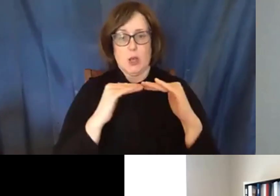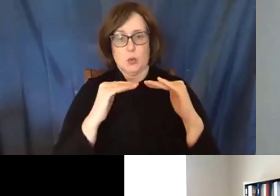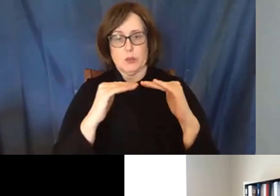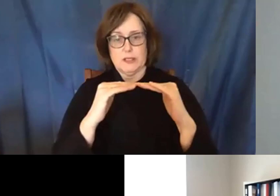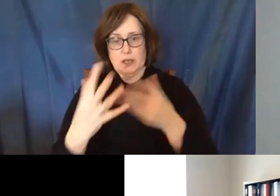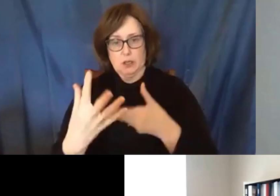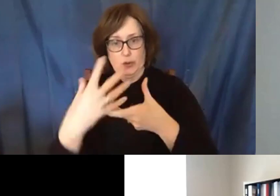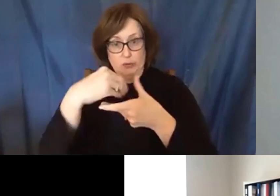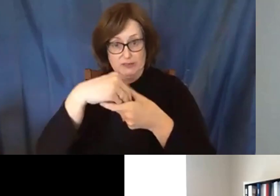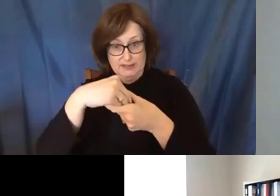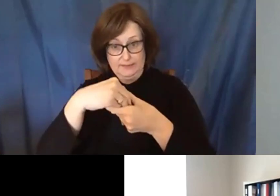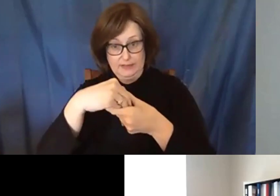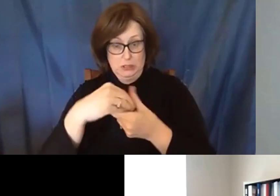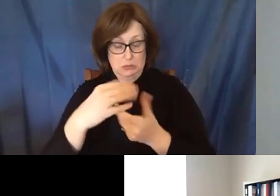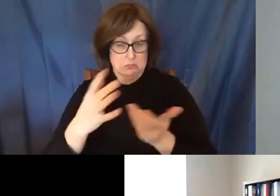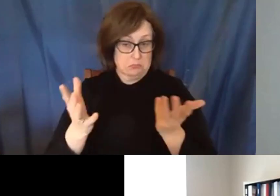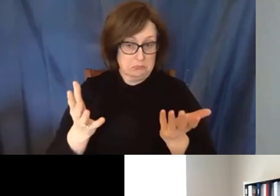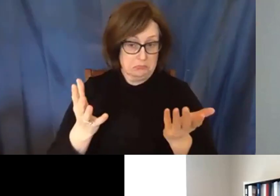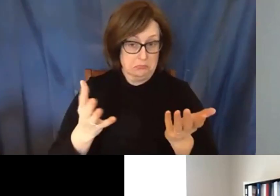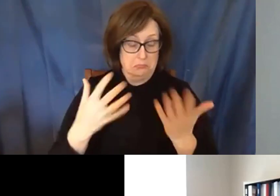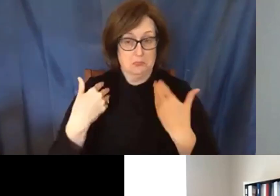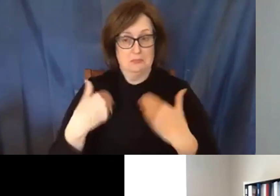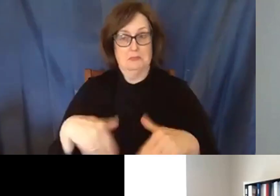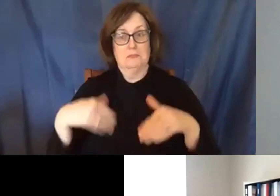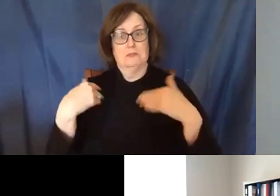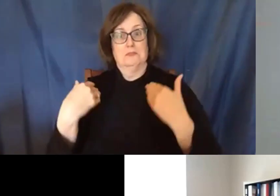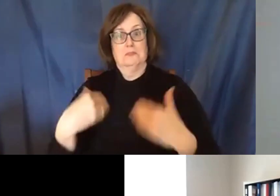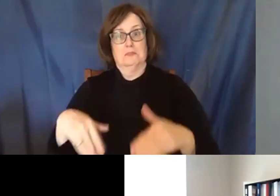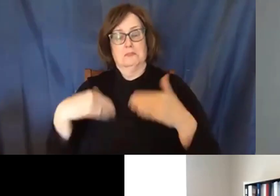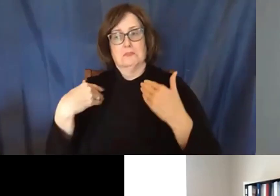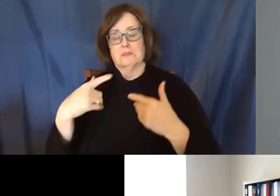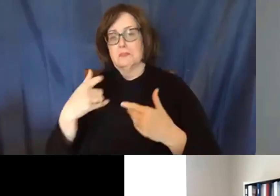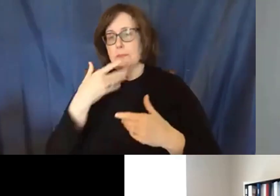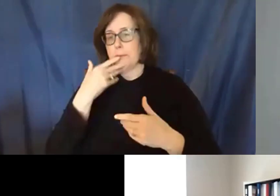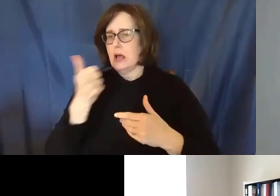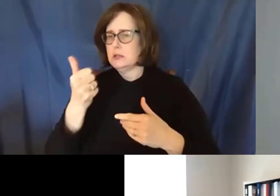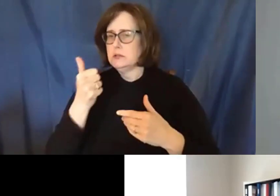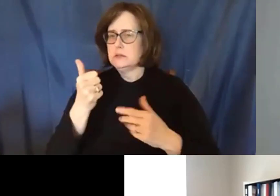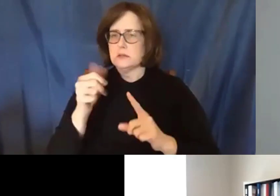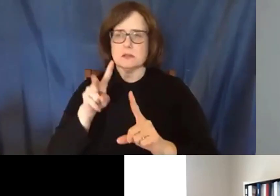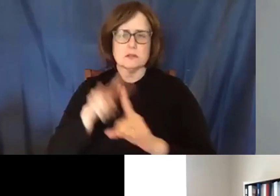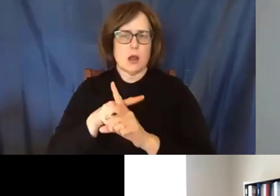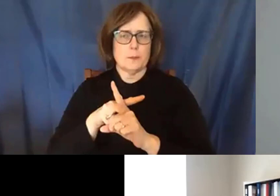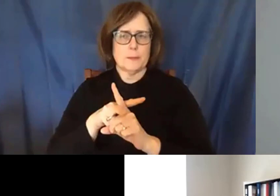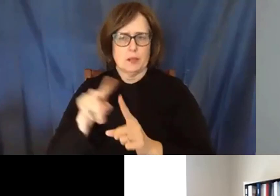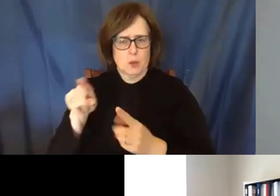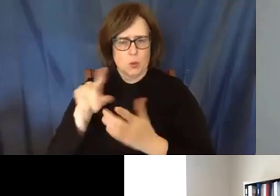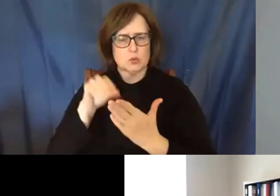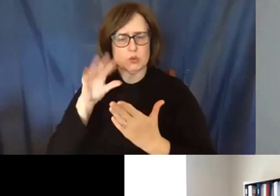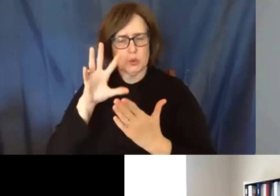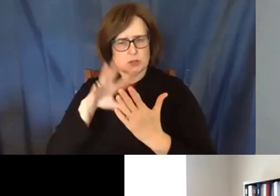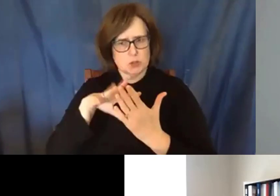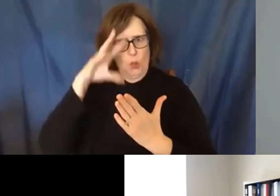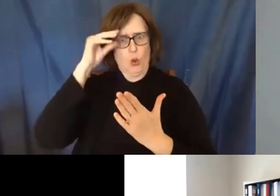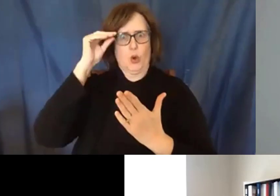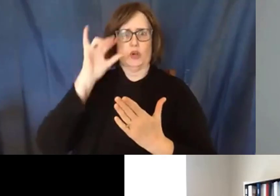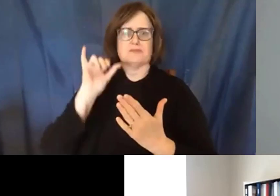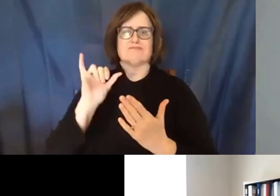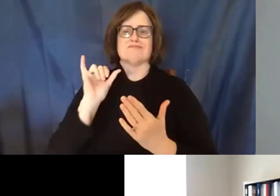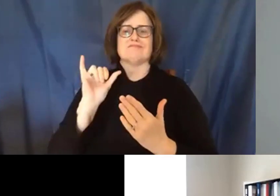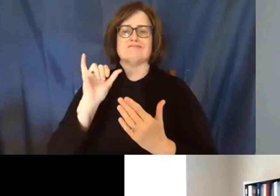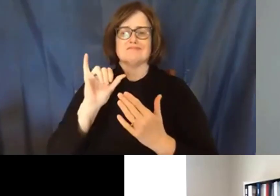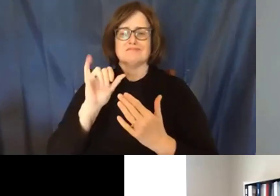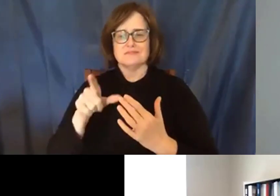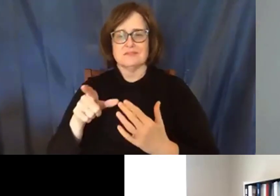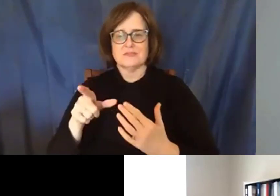we measured up. Oh my goodness, that was the best assignment ever. And those students, I mean, they really